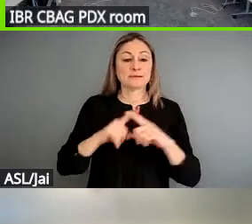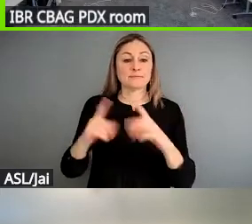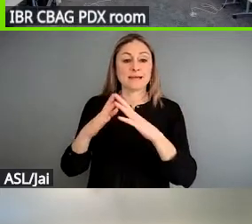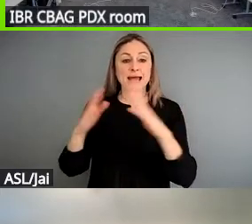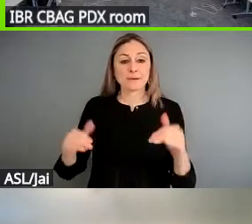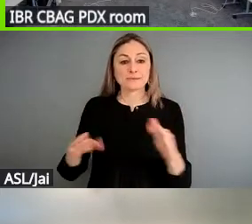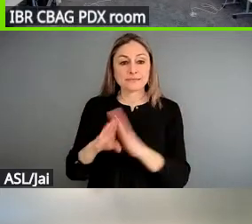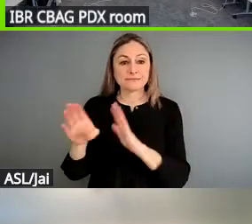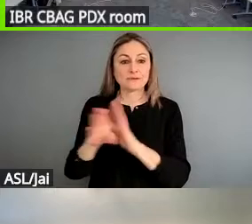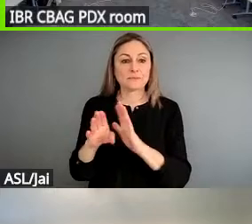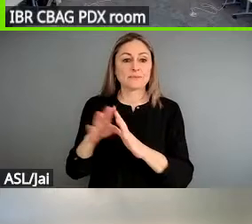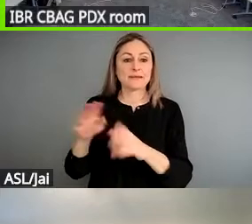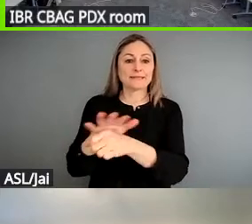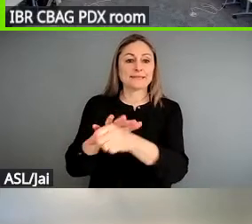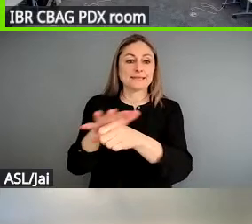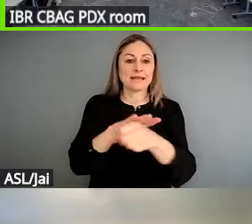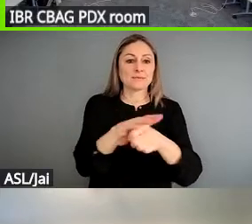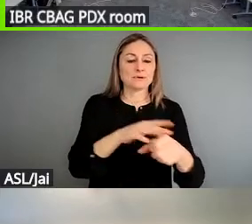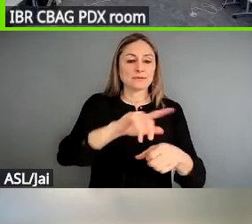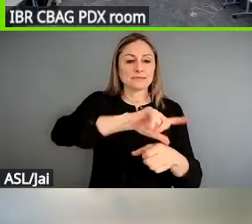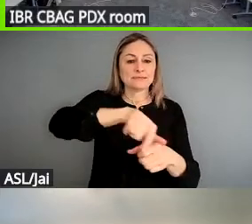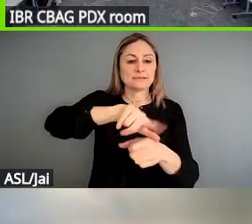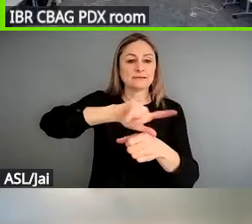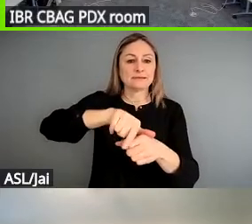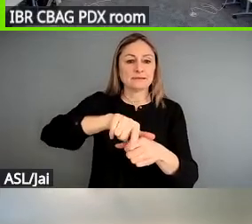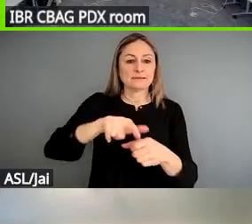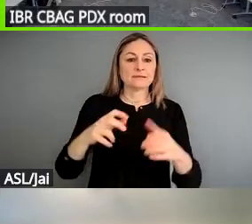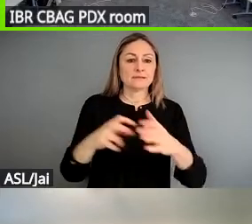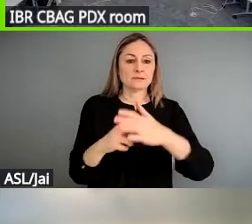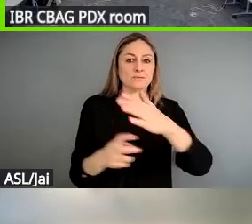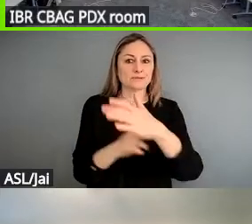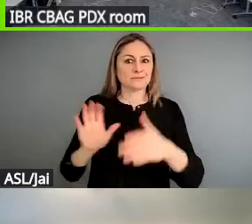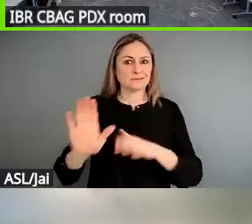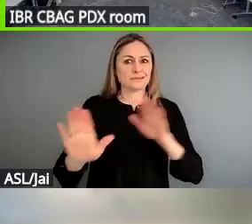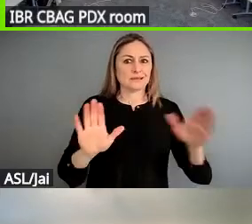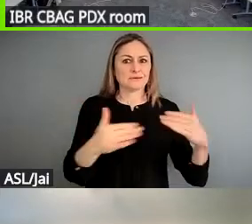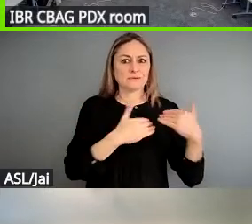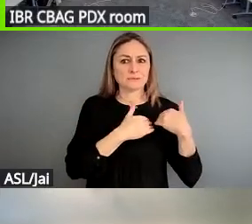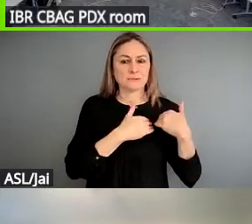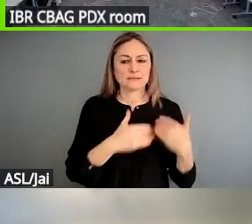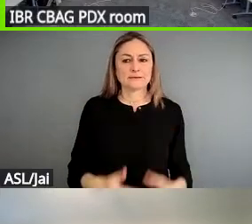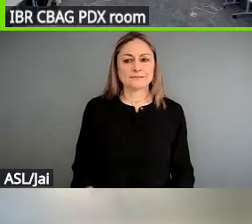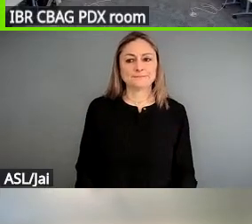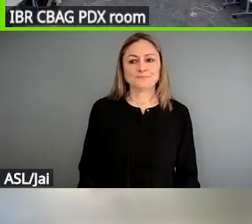the neighborhoods around the bridge are